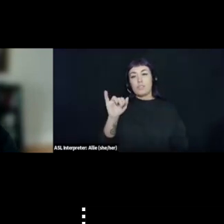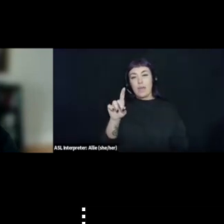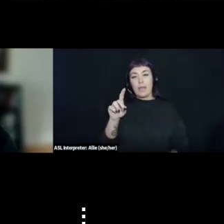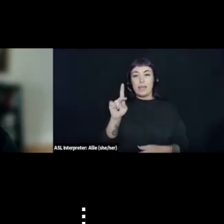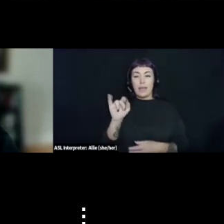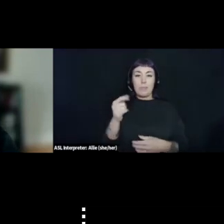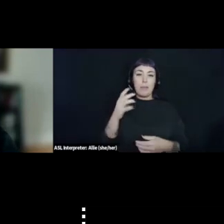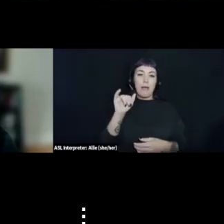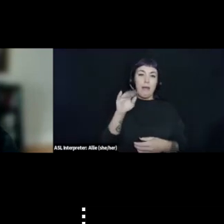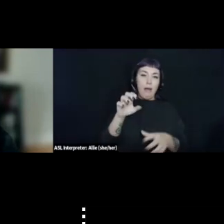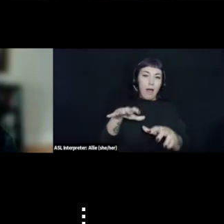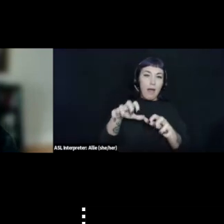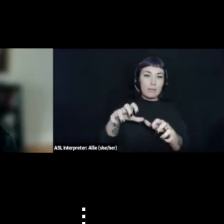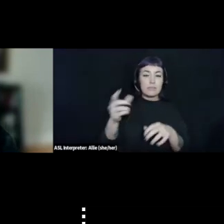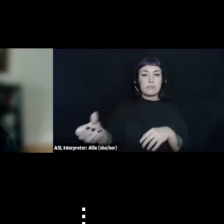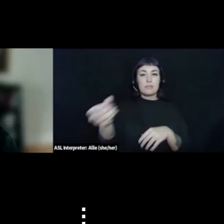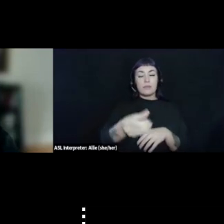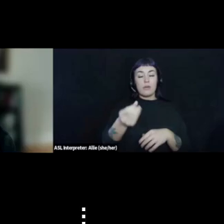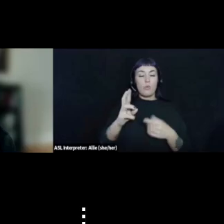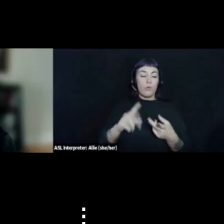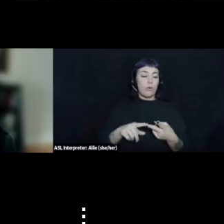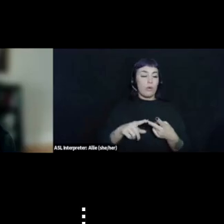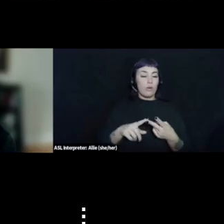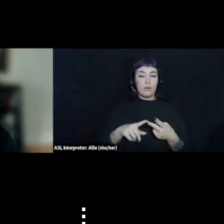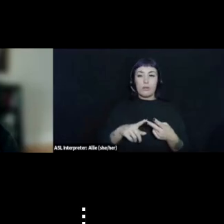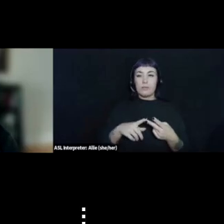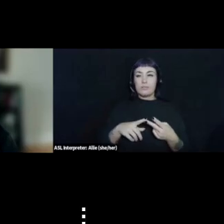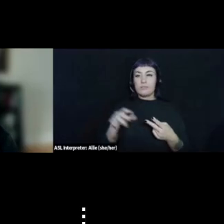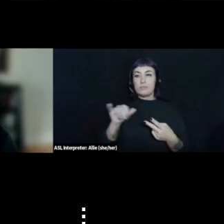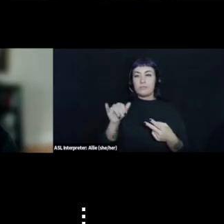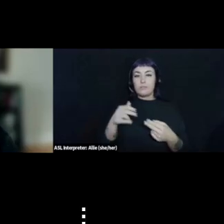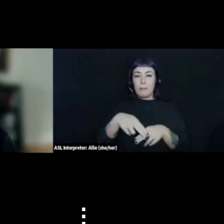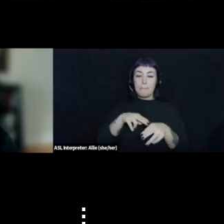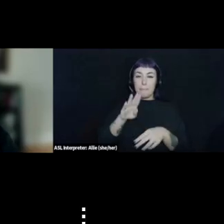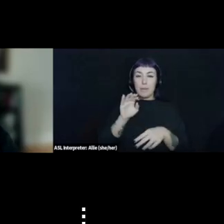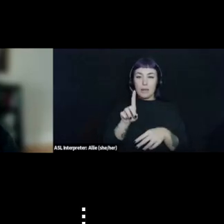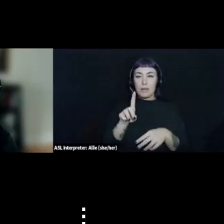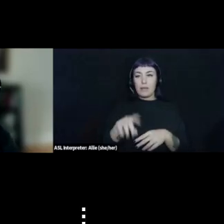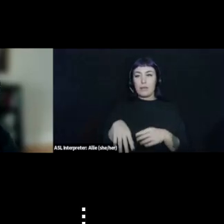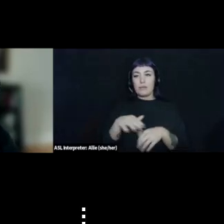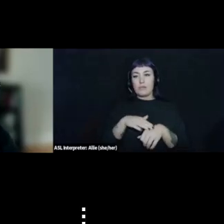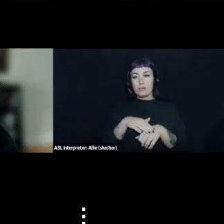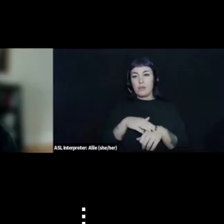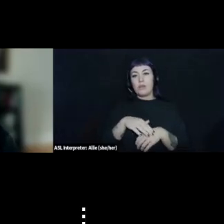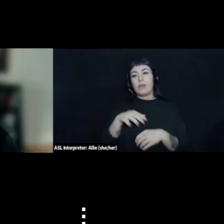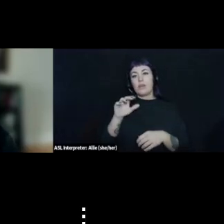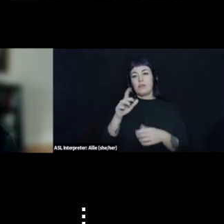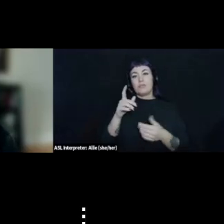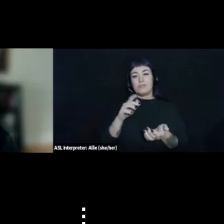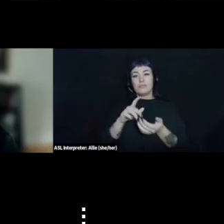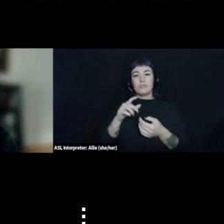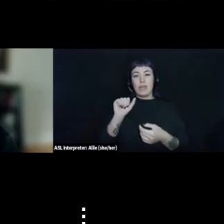want an ice pack, you may want to have like Band-Aids, antibacterial,